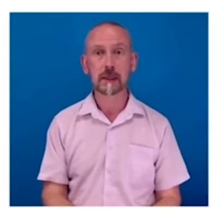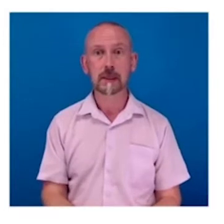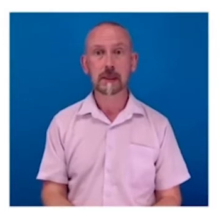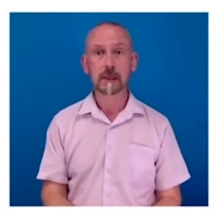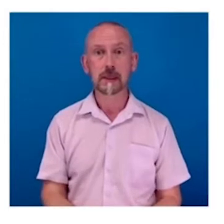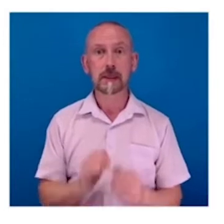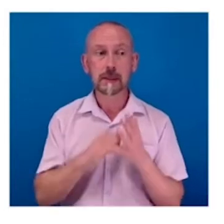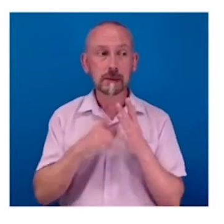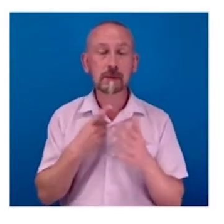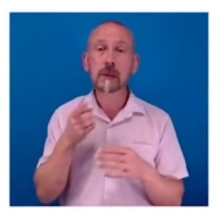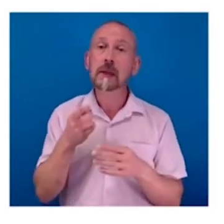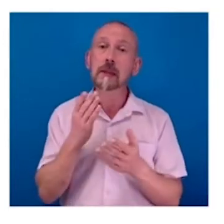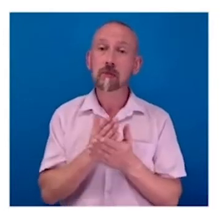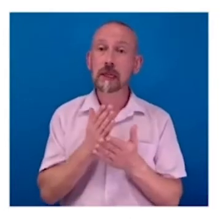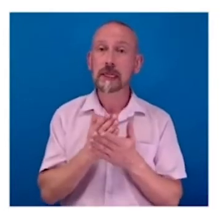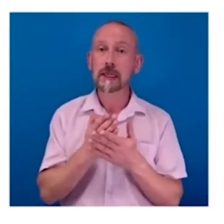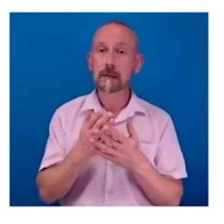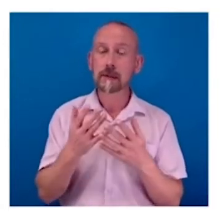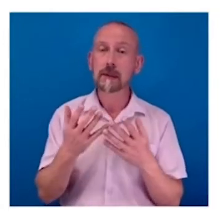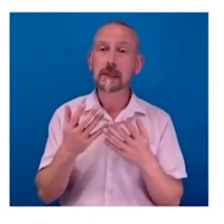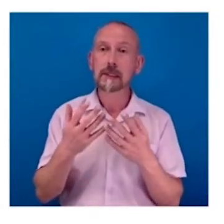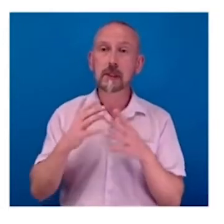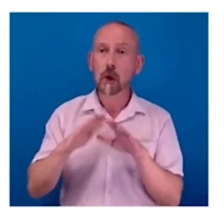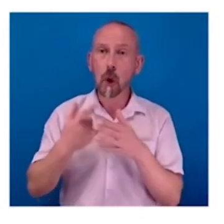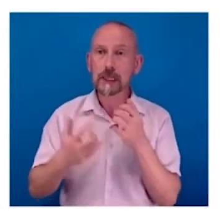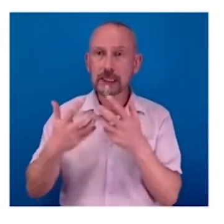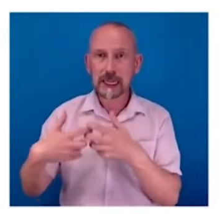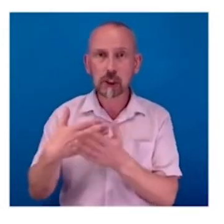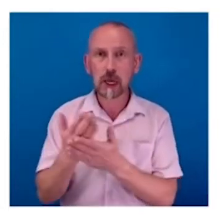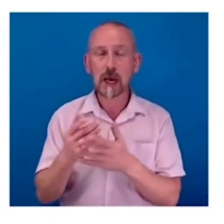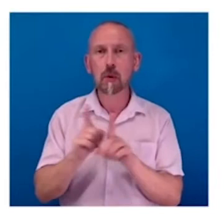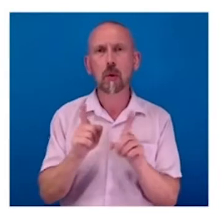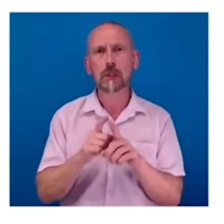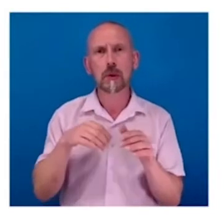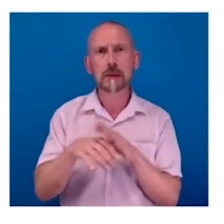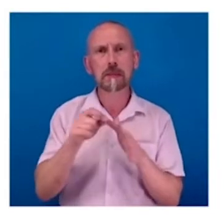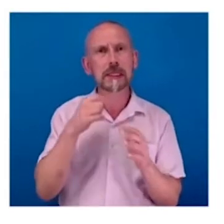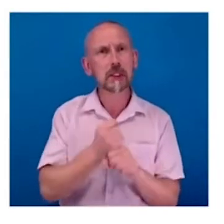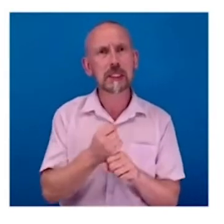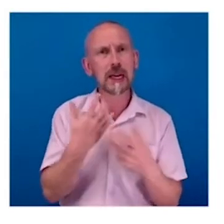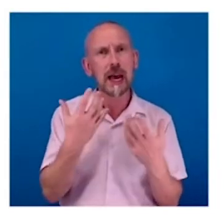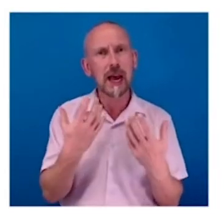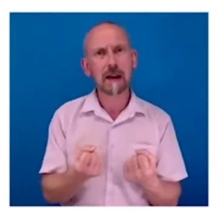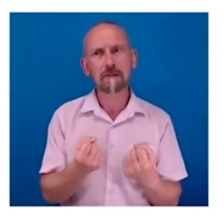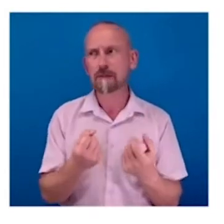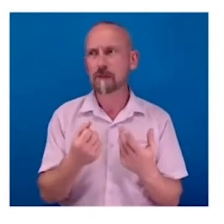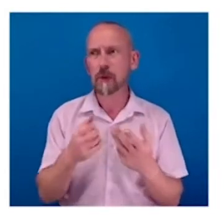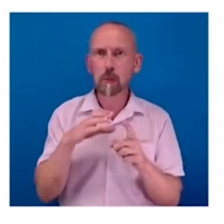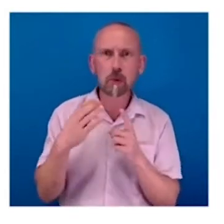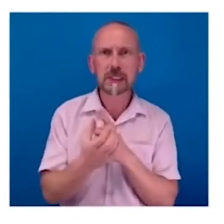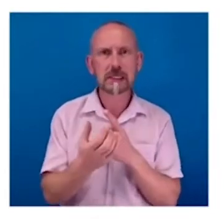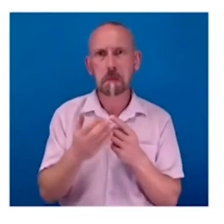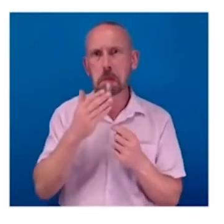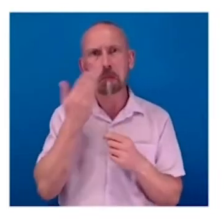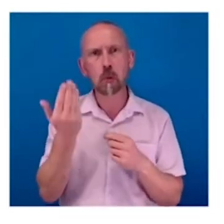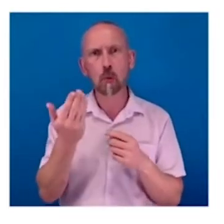P&G, we've got communities now with no boundaries, like no geography boundaries. So people